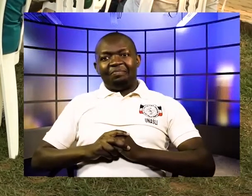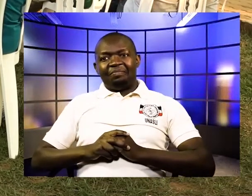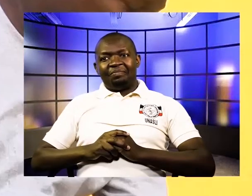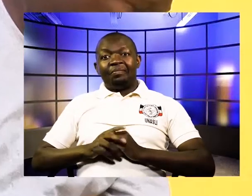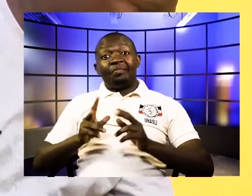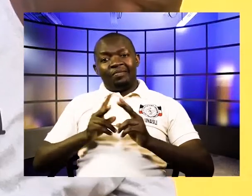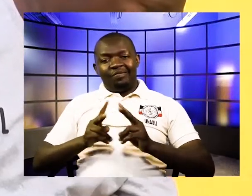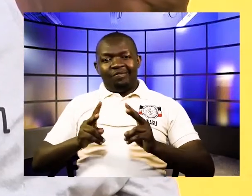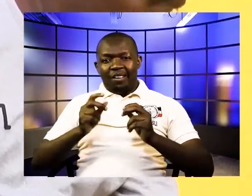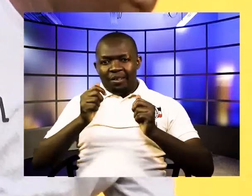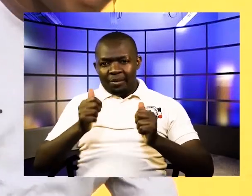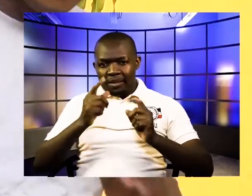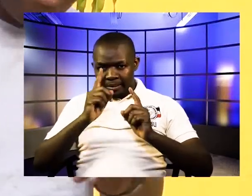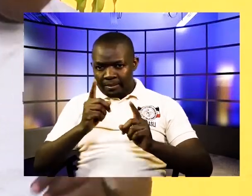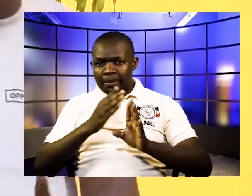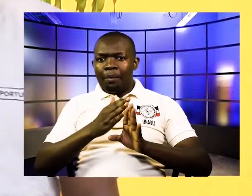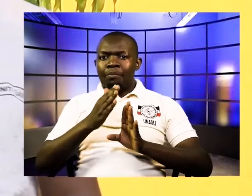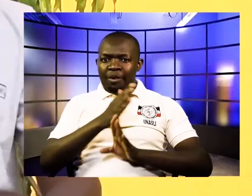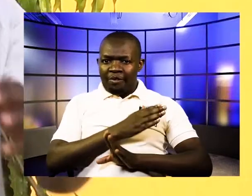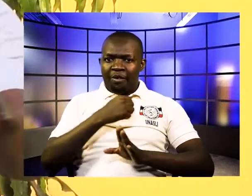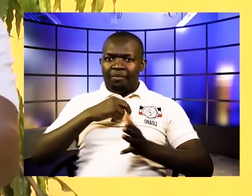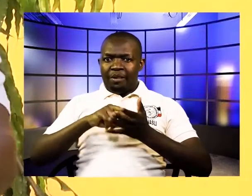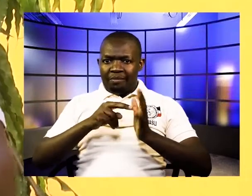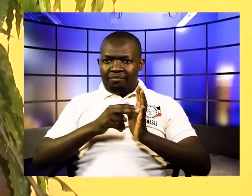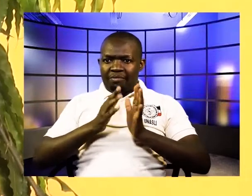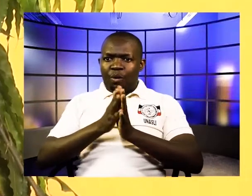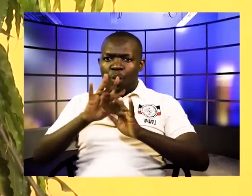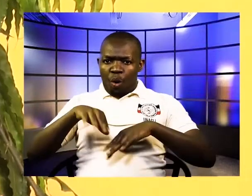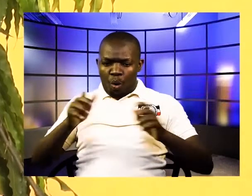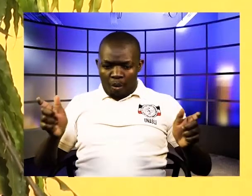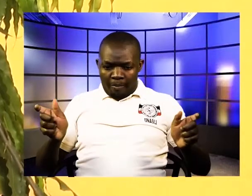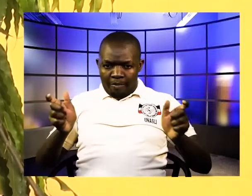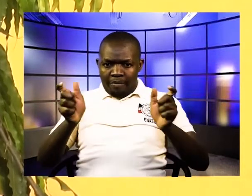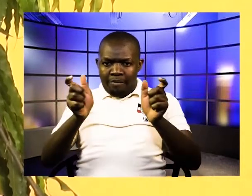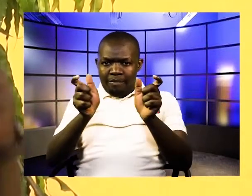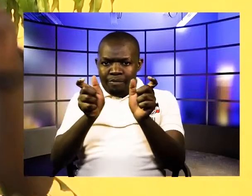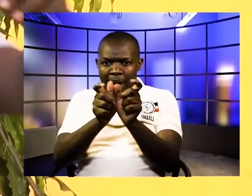Very good. Before I define or combine these terms together